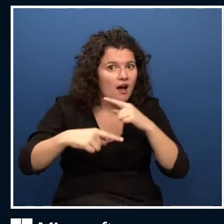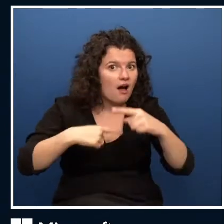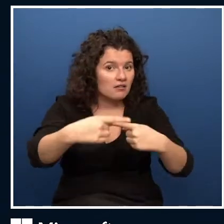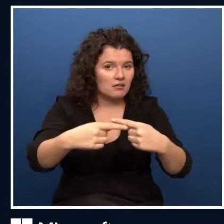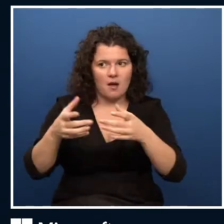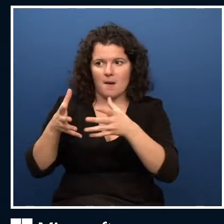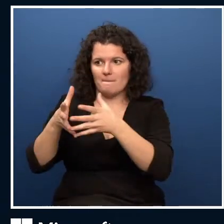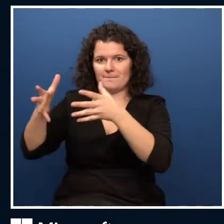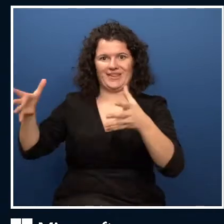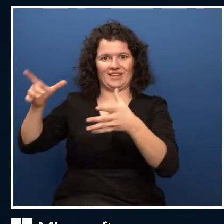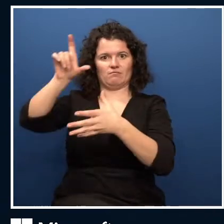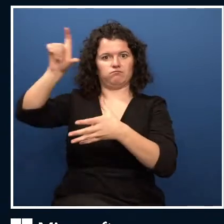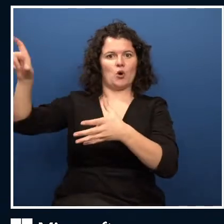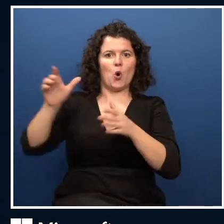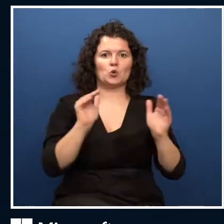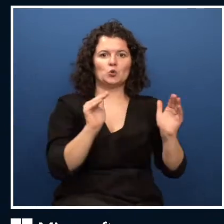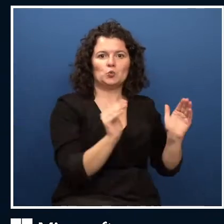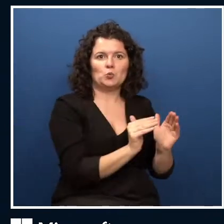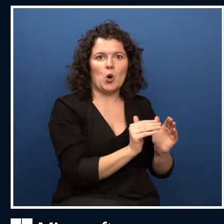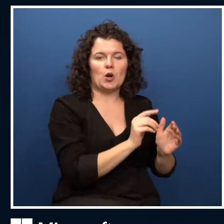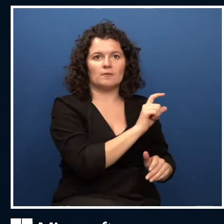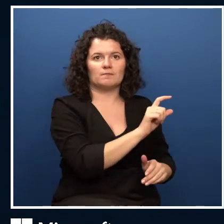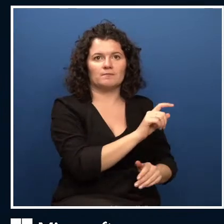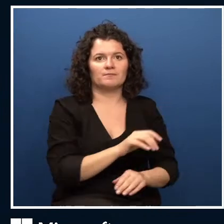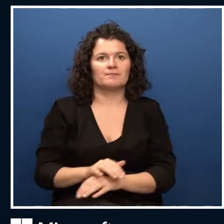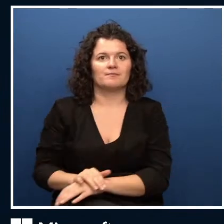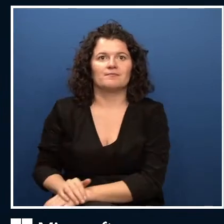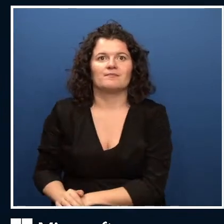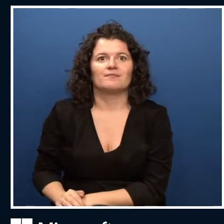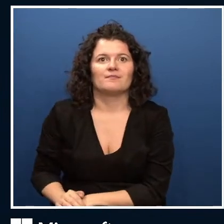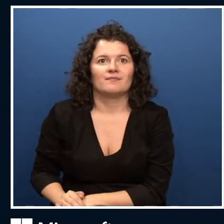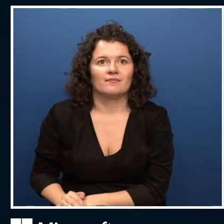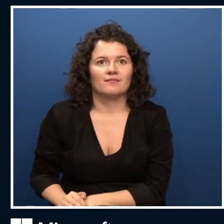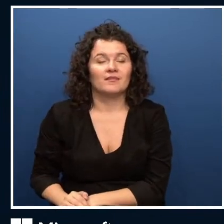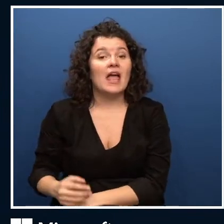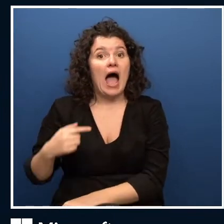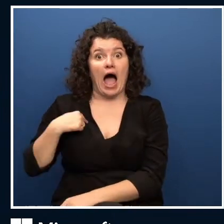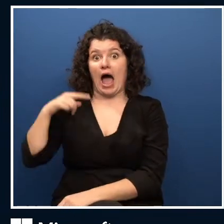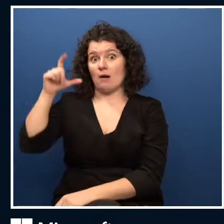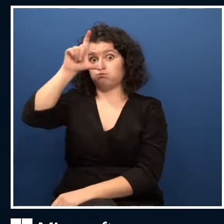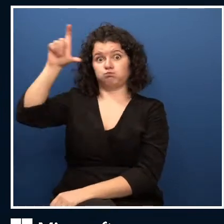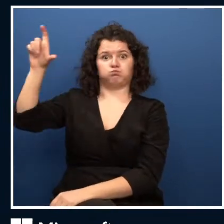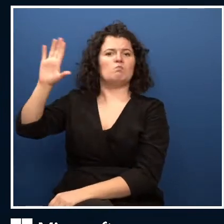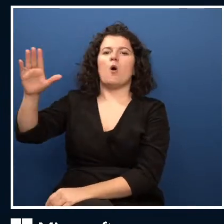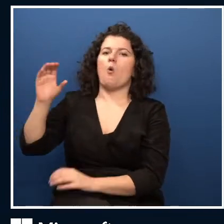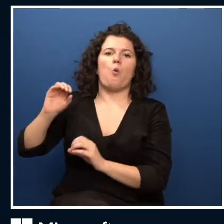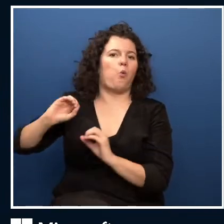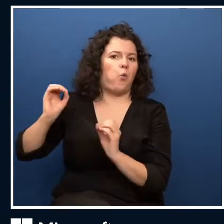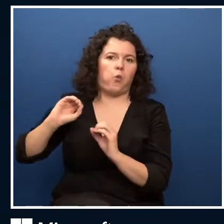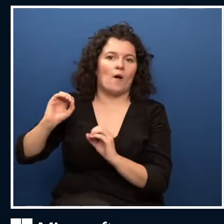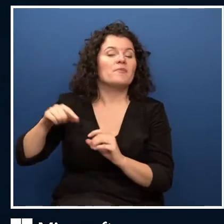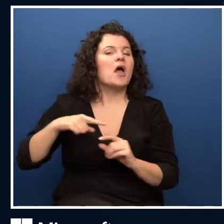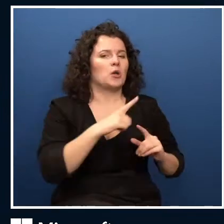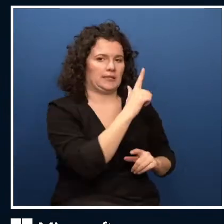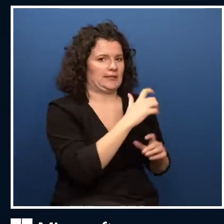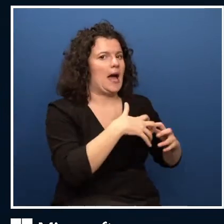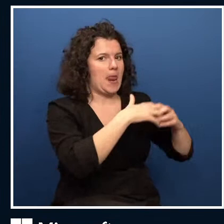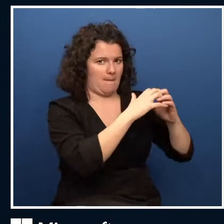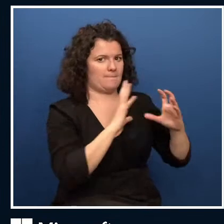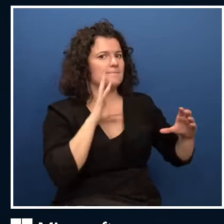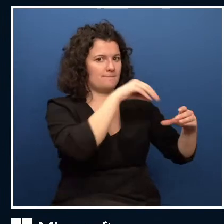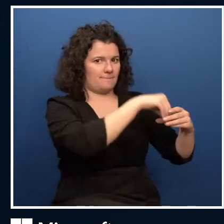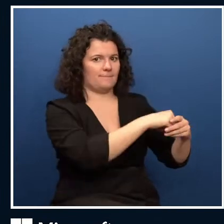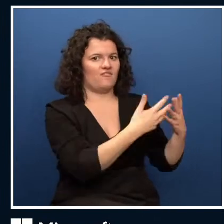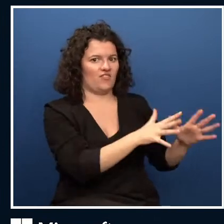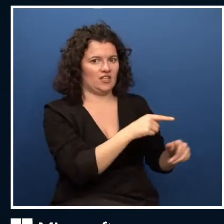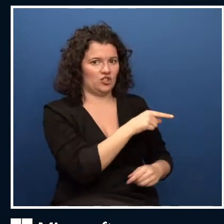ones? Yeah, I'd like to talk about it. I haven't worked with a big company yet, but I've worked at a startup, and I really like the experience